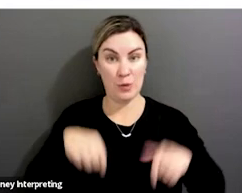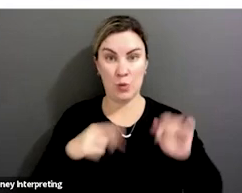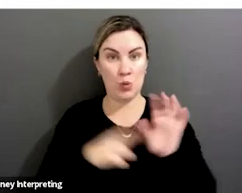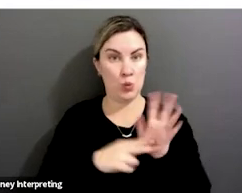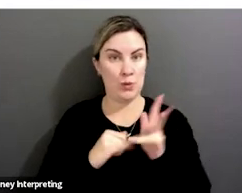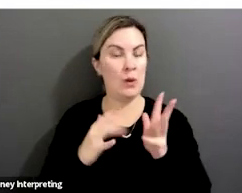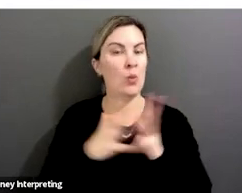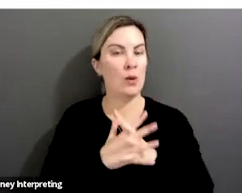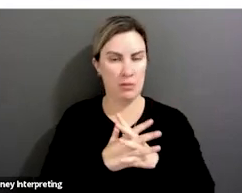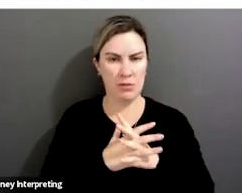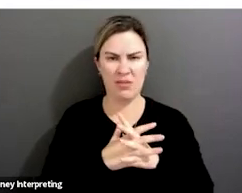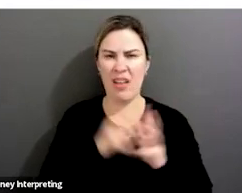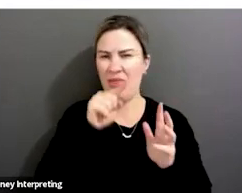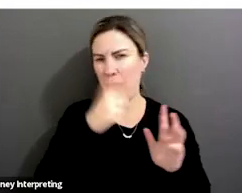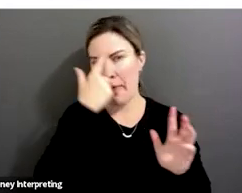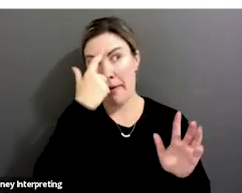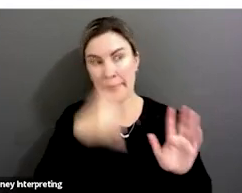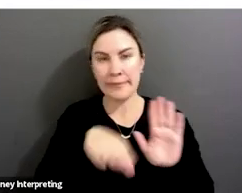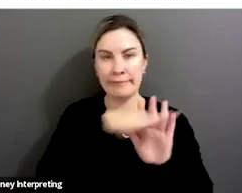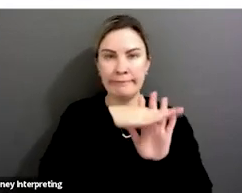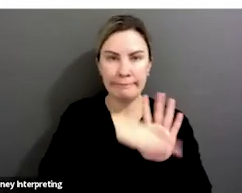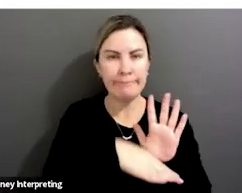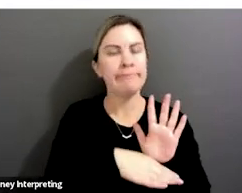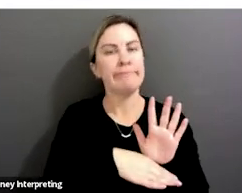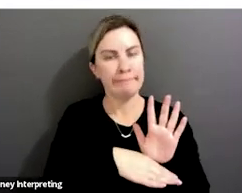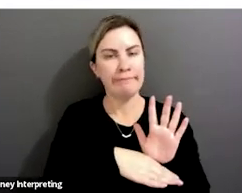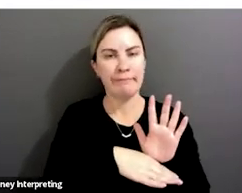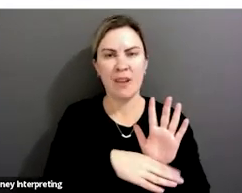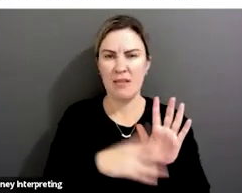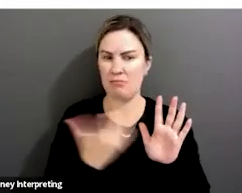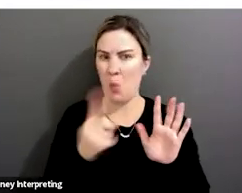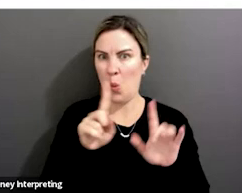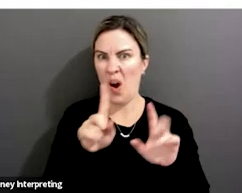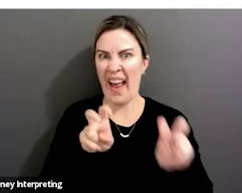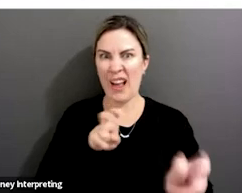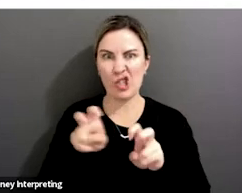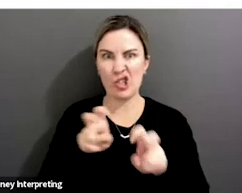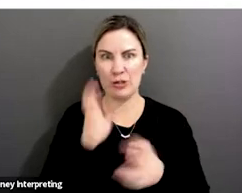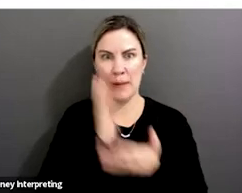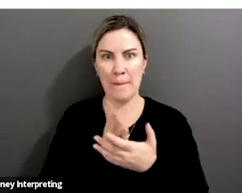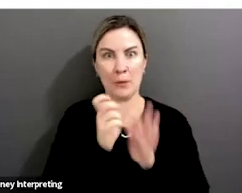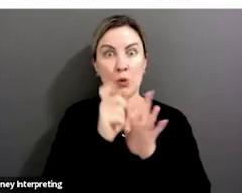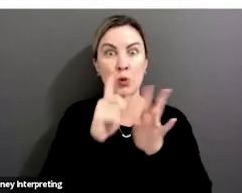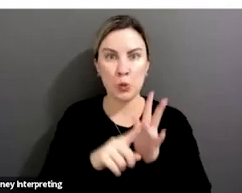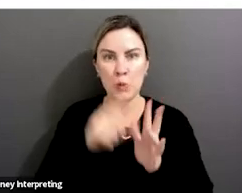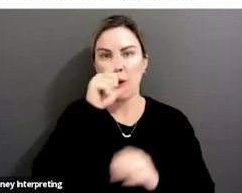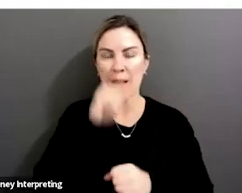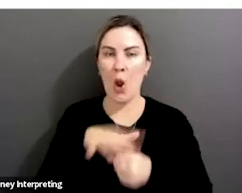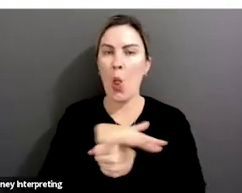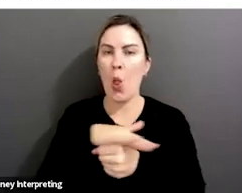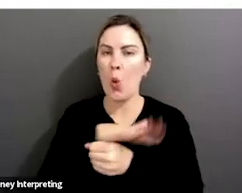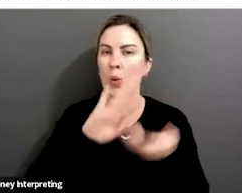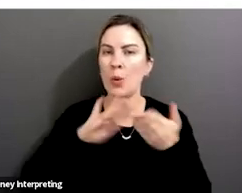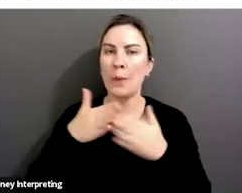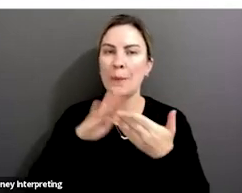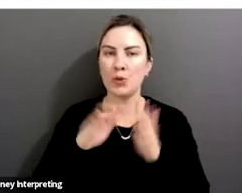the principles of DIDRR and we created actionable nuggets, things you can actually do at the local community level to